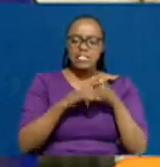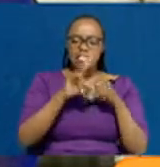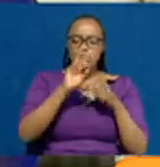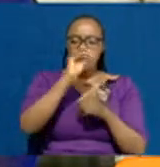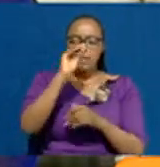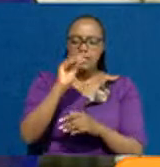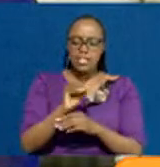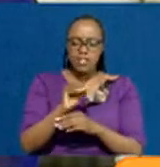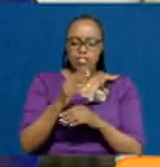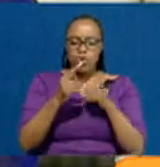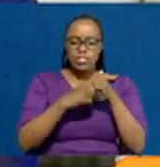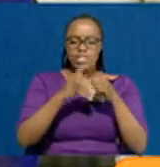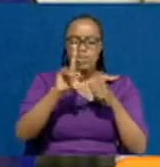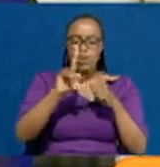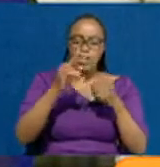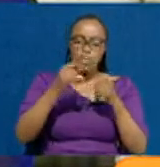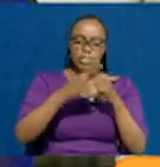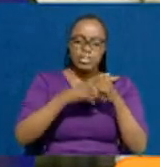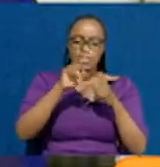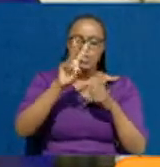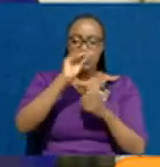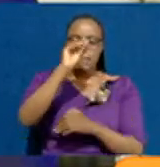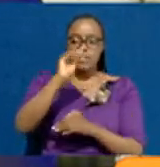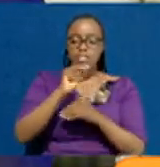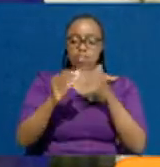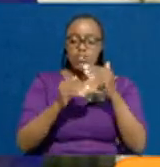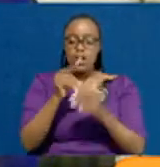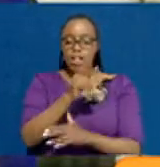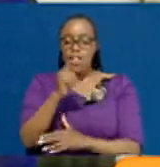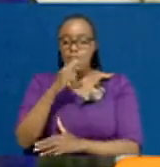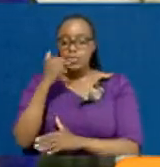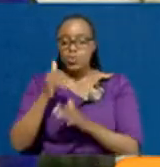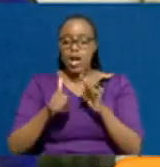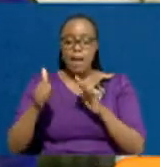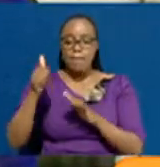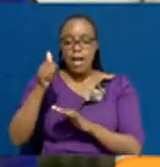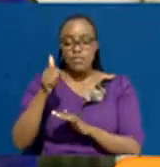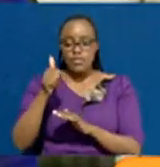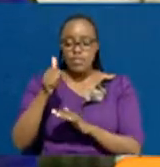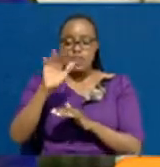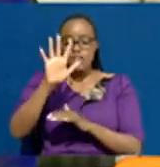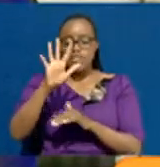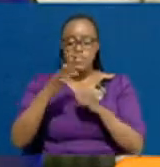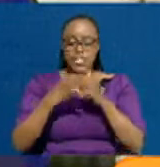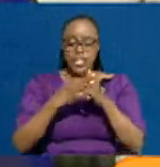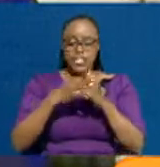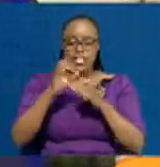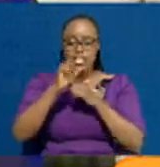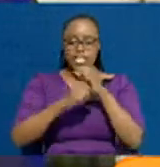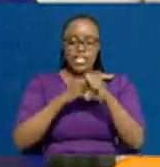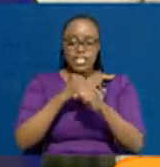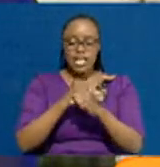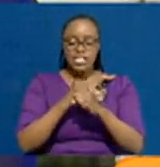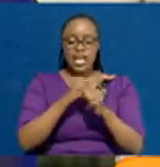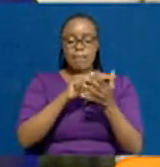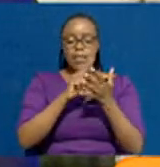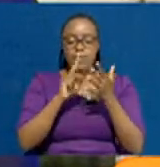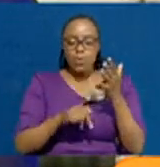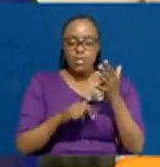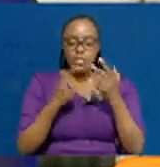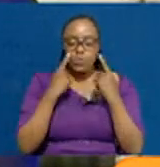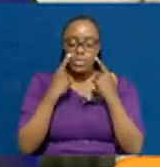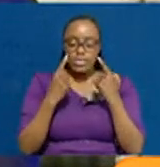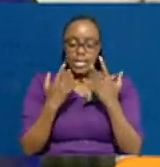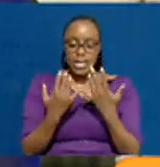62% of 61 or 62% of those that are above 58 years. So you can see the